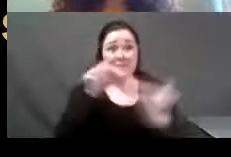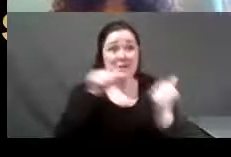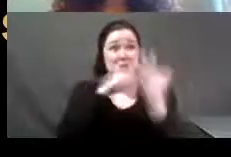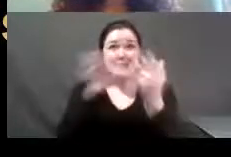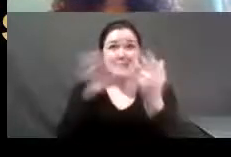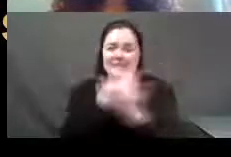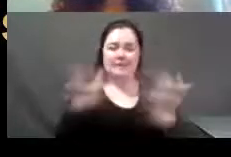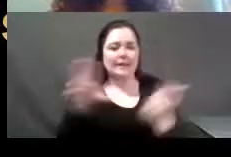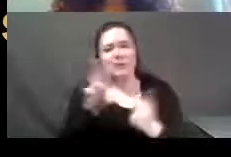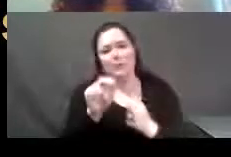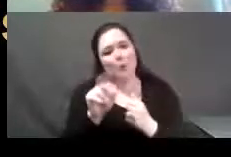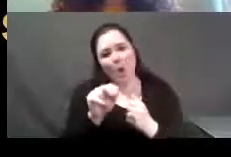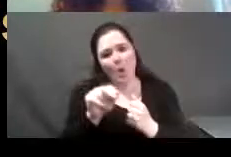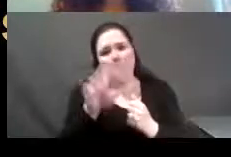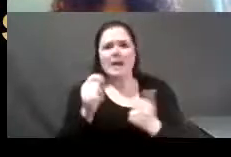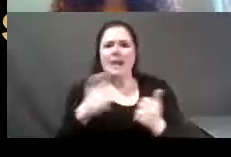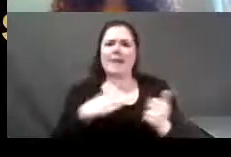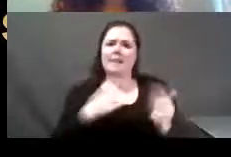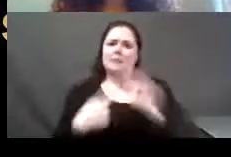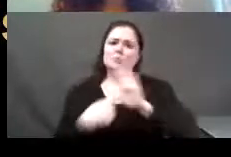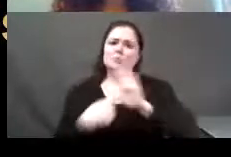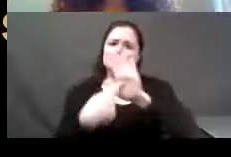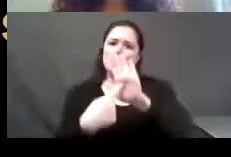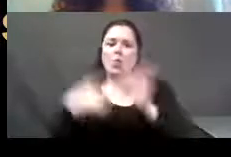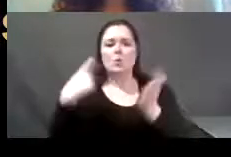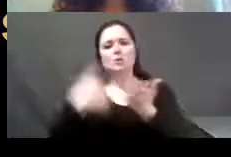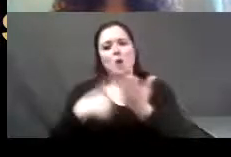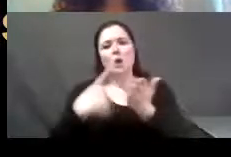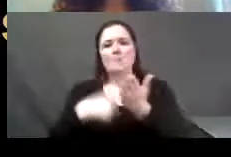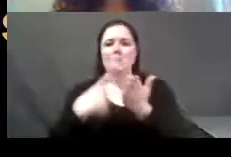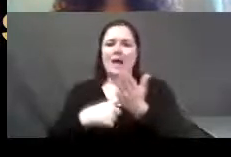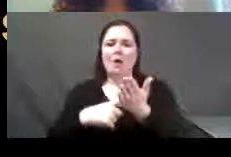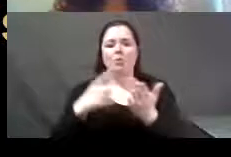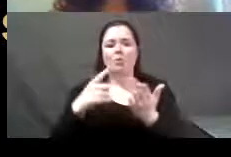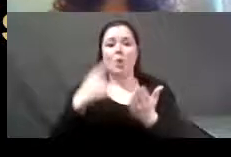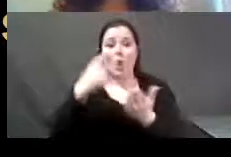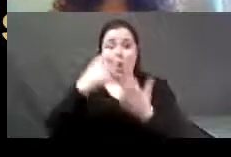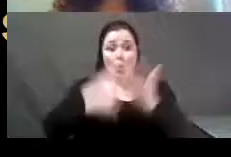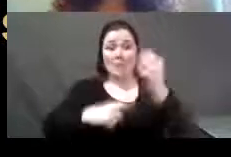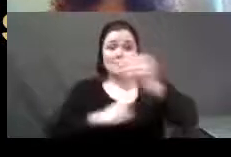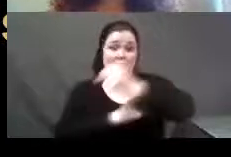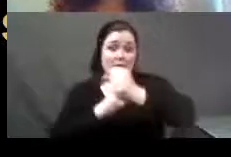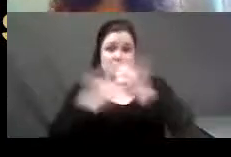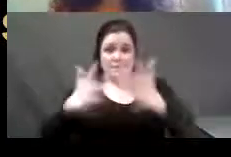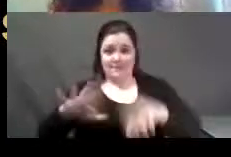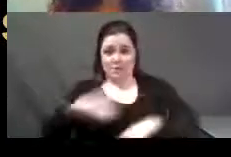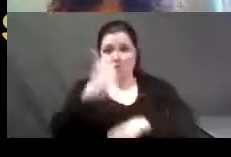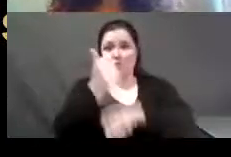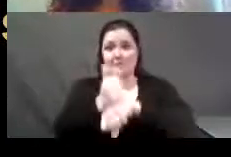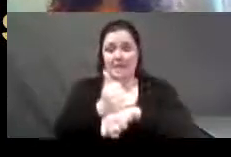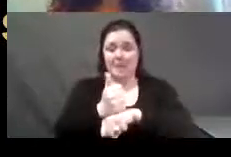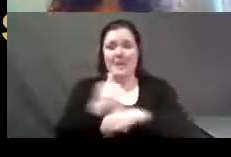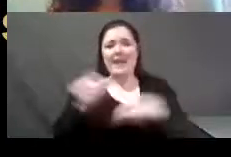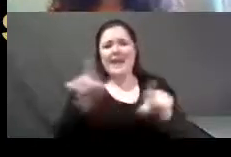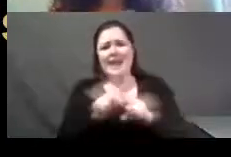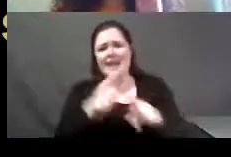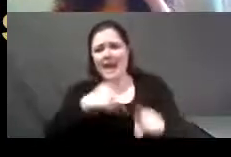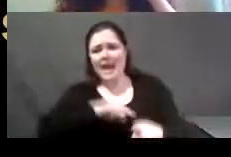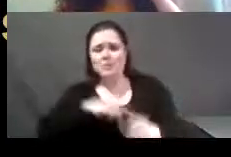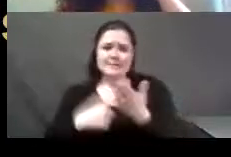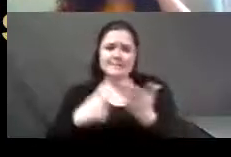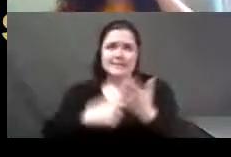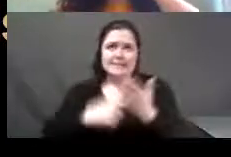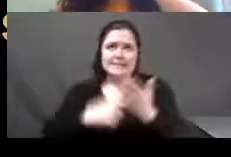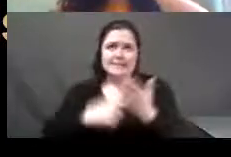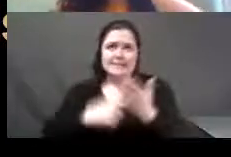of show and just talk about the framework that we have and as we conceptualize what we should do